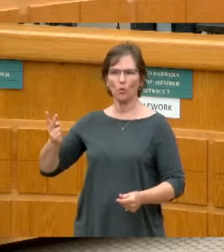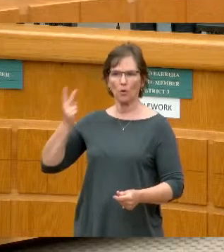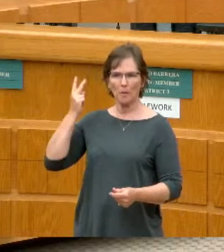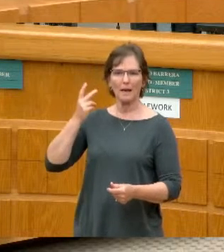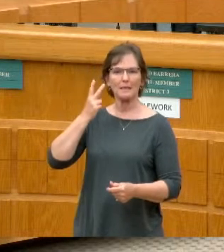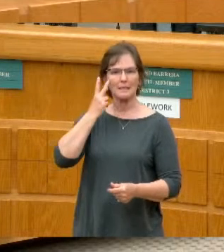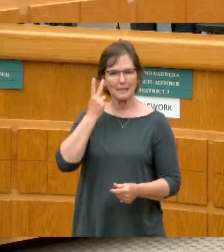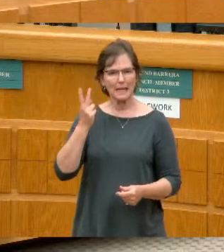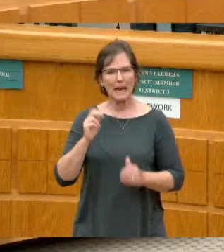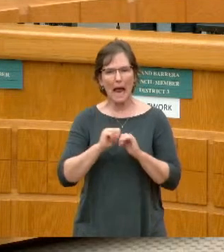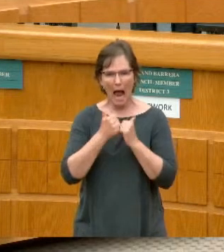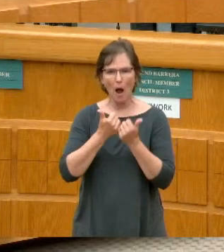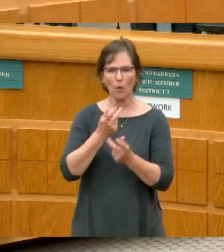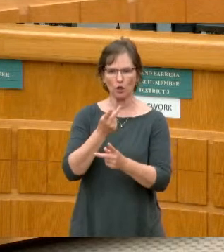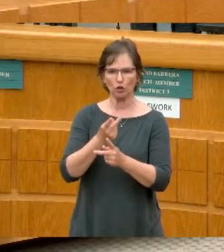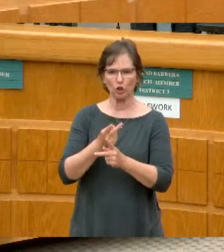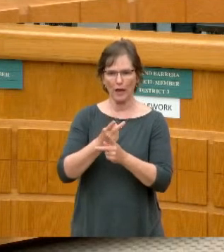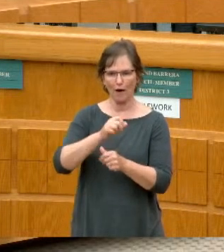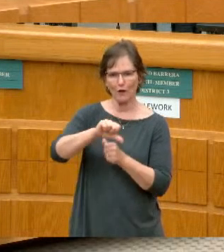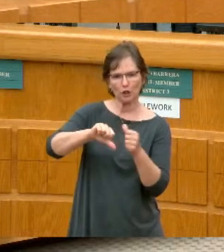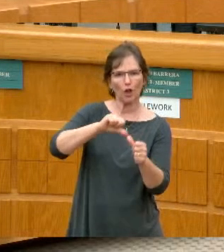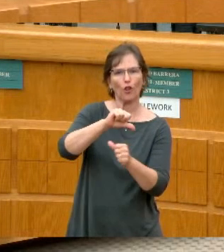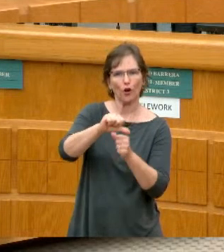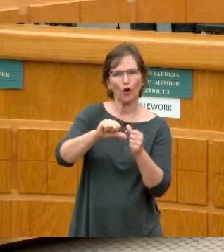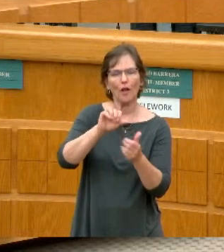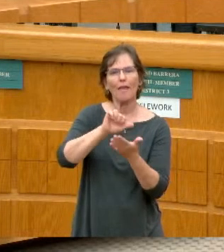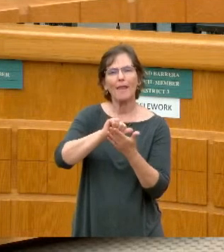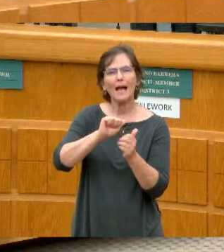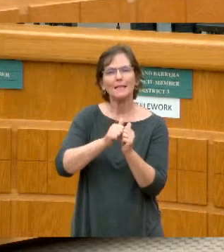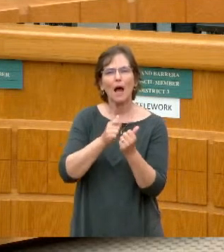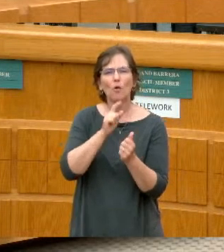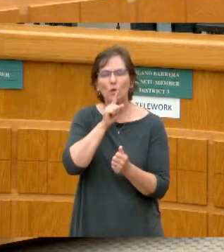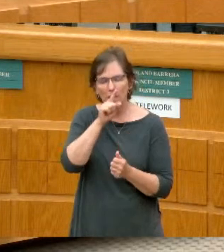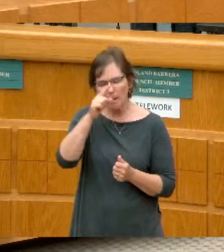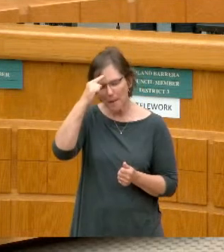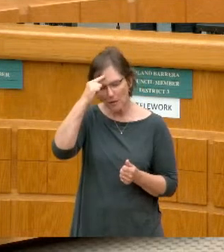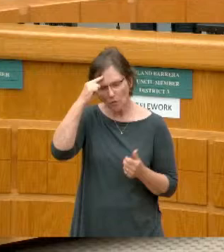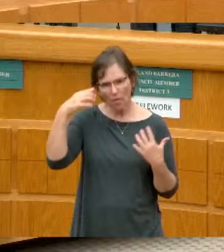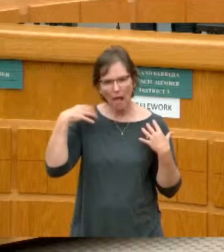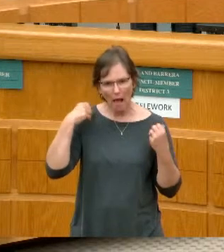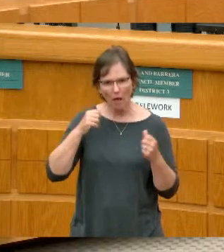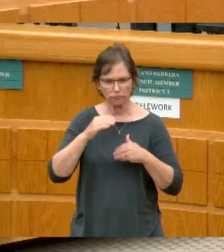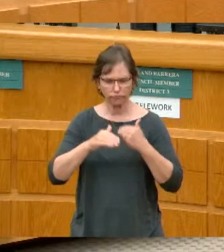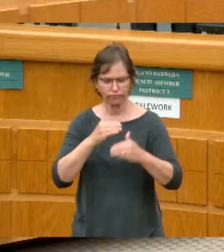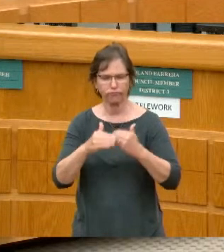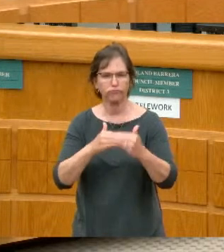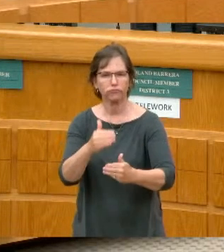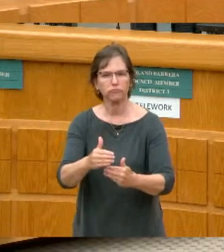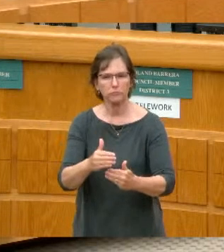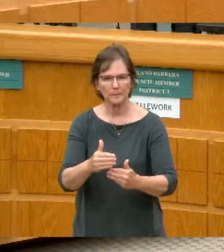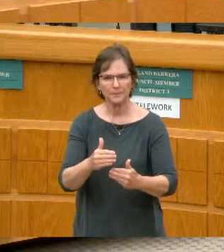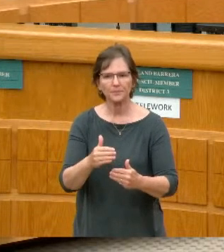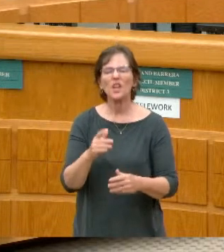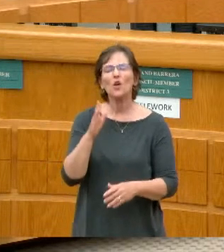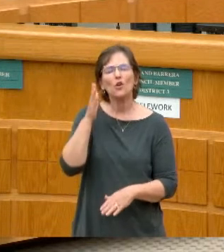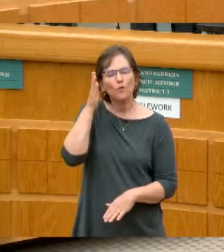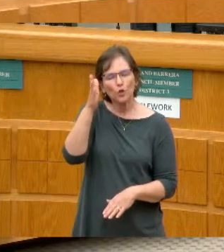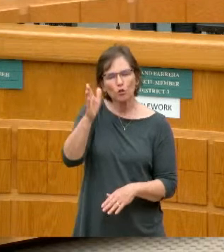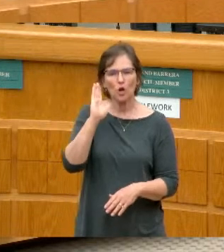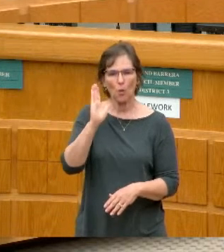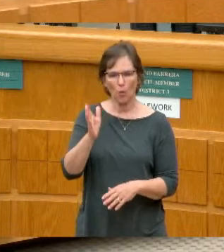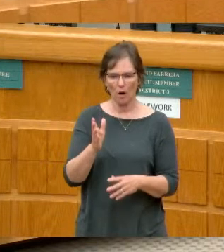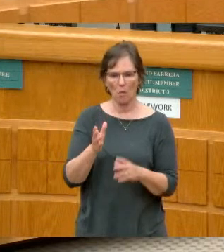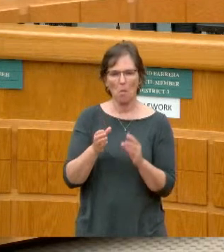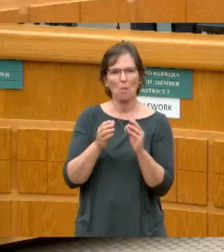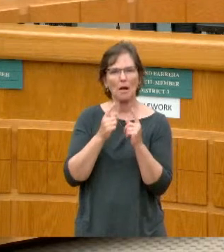end, but it will one day. And when we look back, we'll remember that we did so by taking care